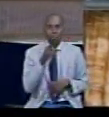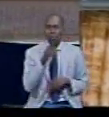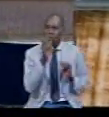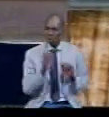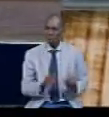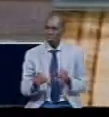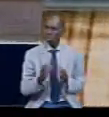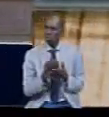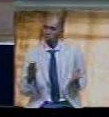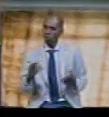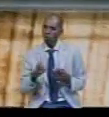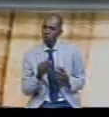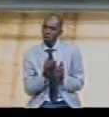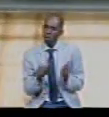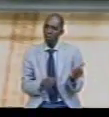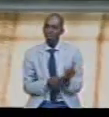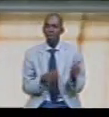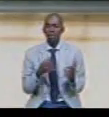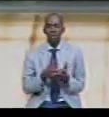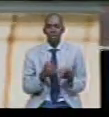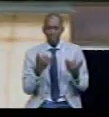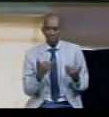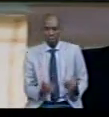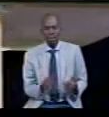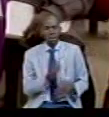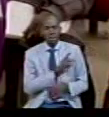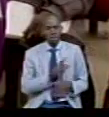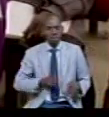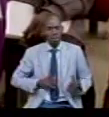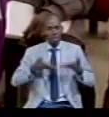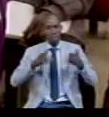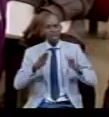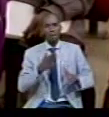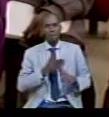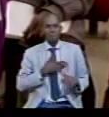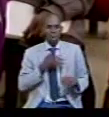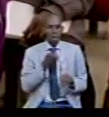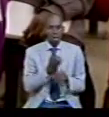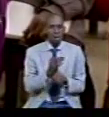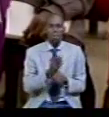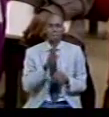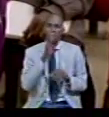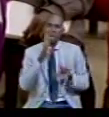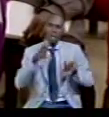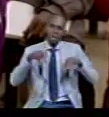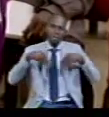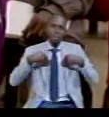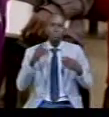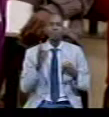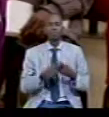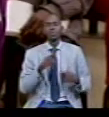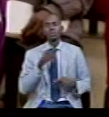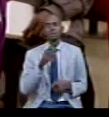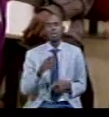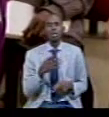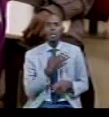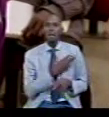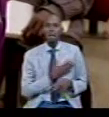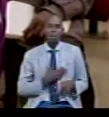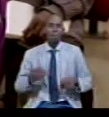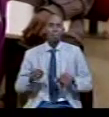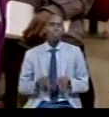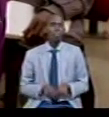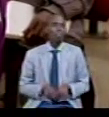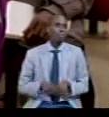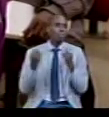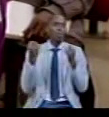about that. And therefore, let my counsel be acceptable unto thee, and break off